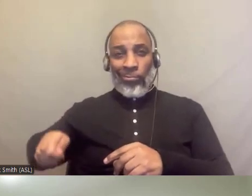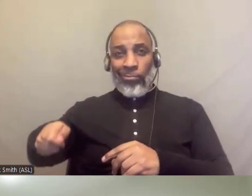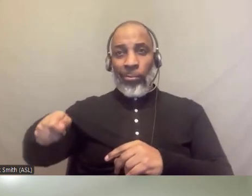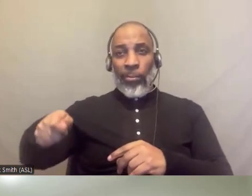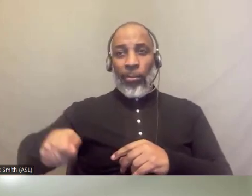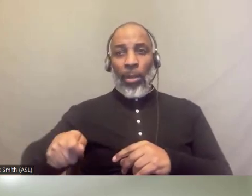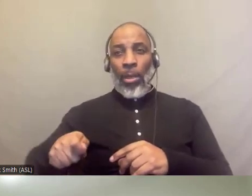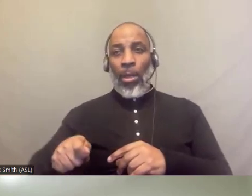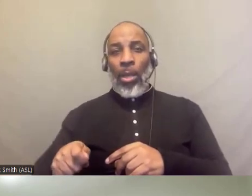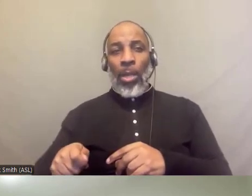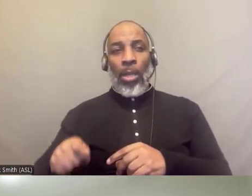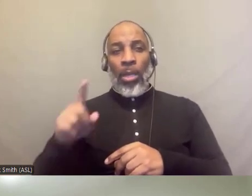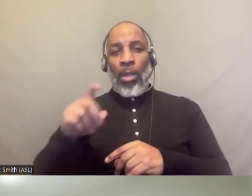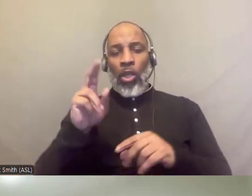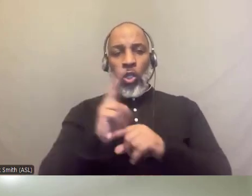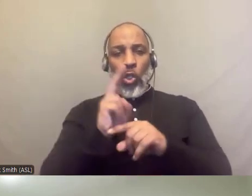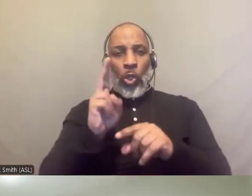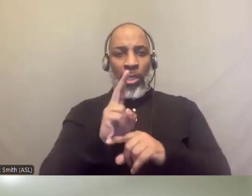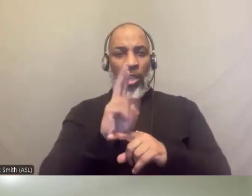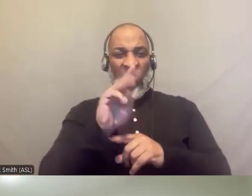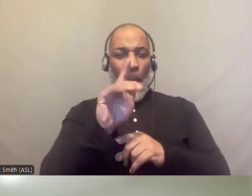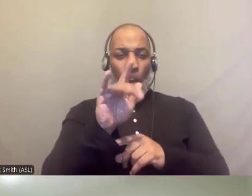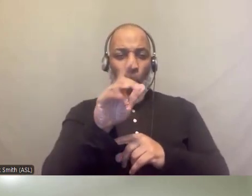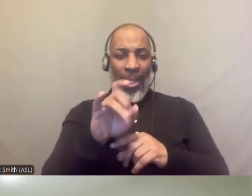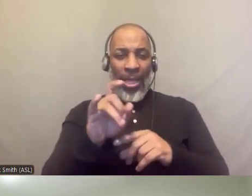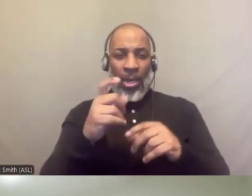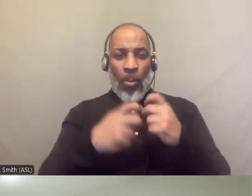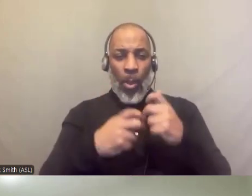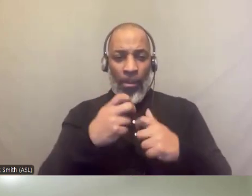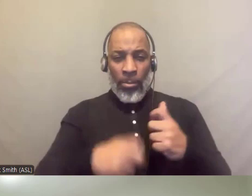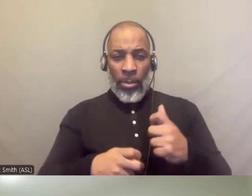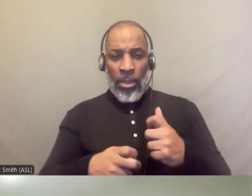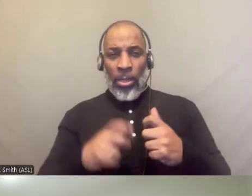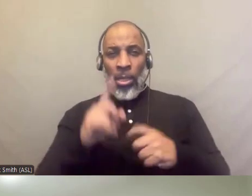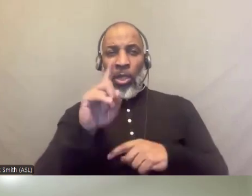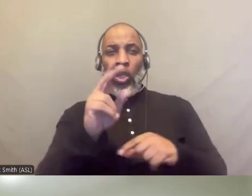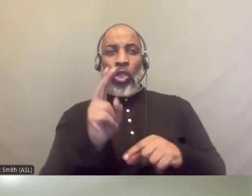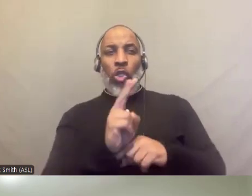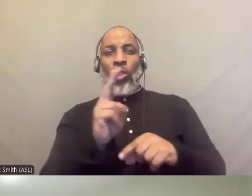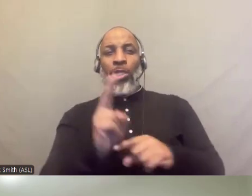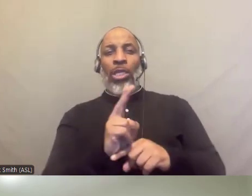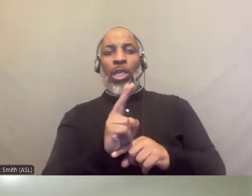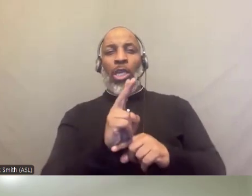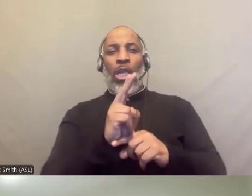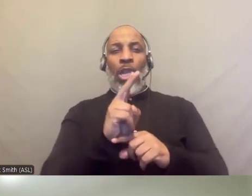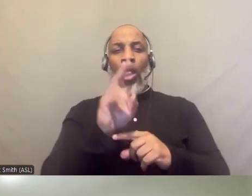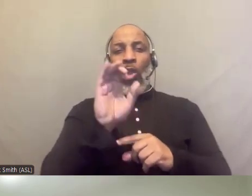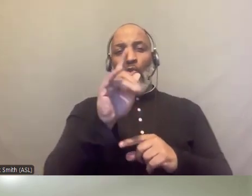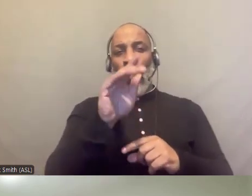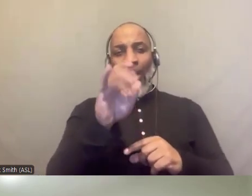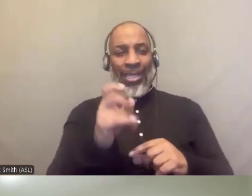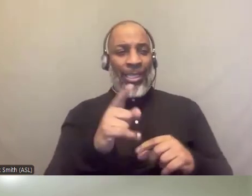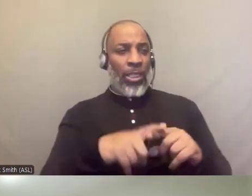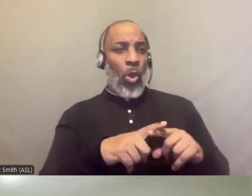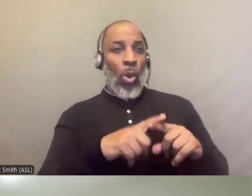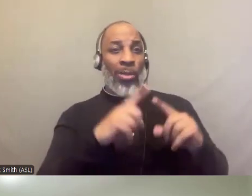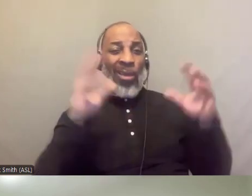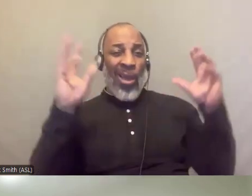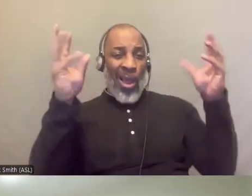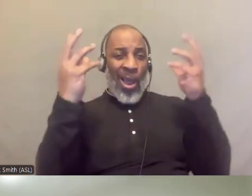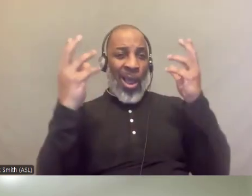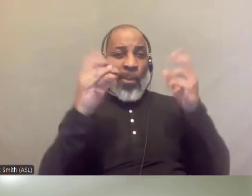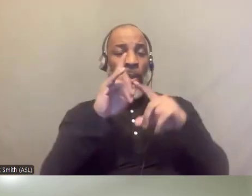you have a mobility impairment, you're using crutches or in a wheelchair to ambulate, then you have what's